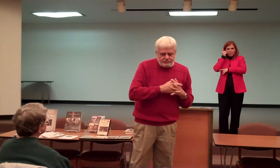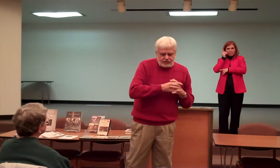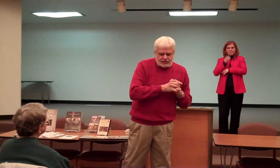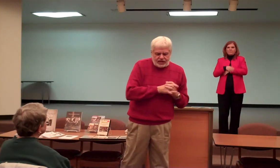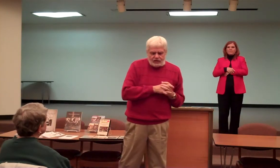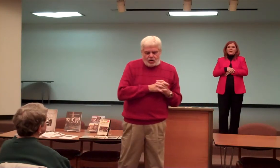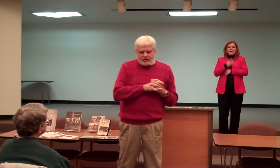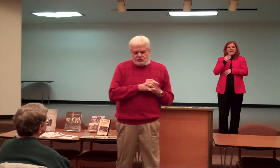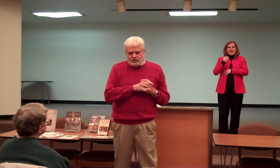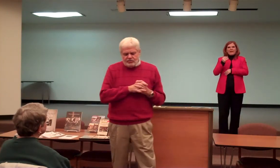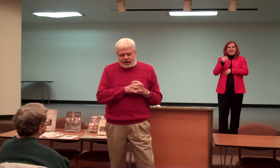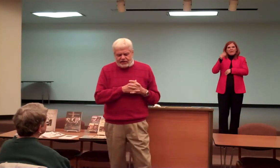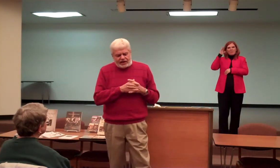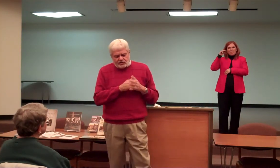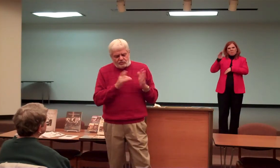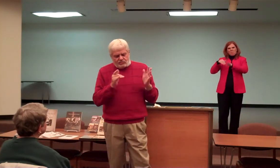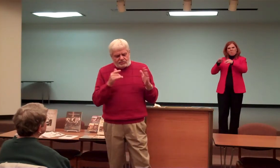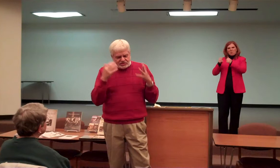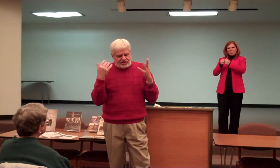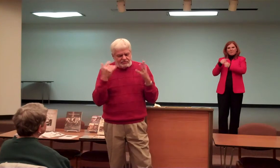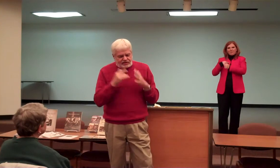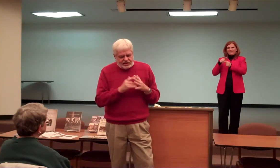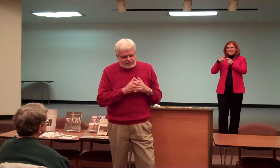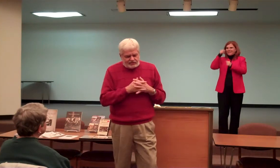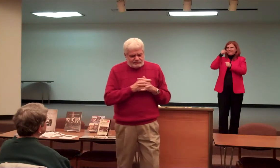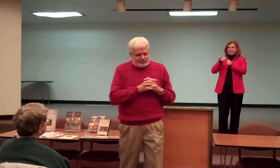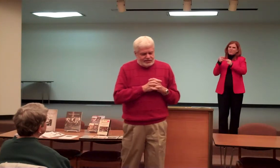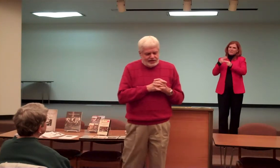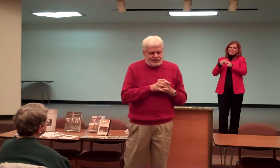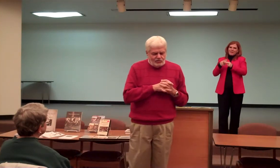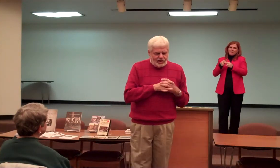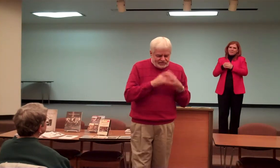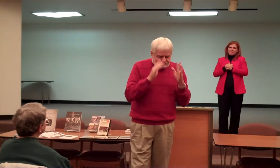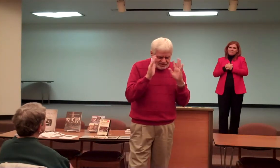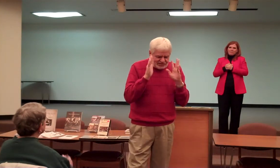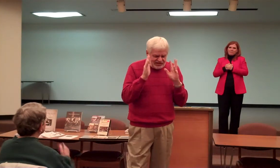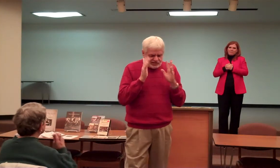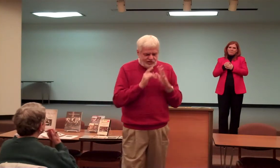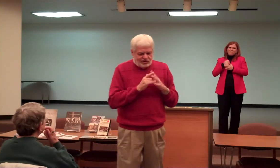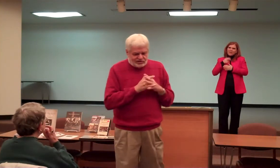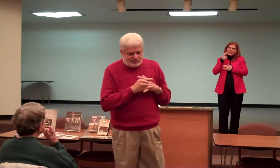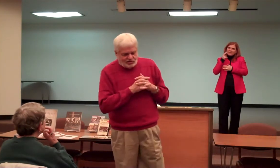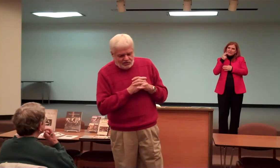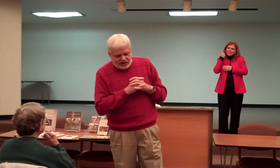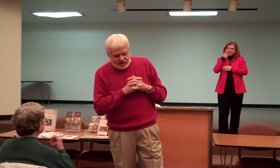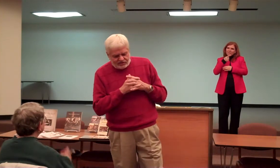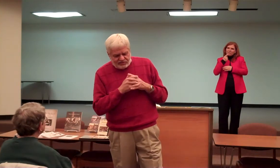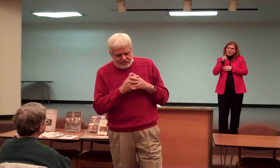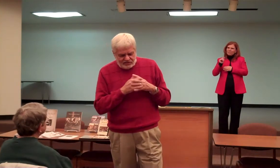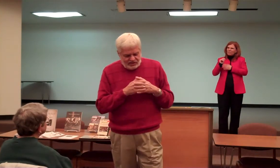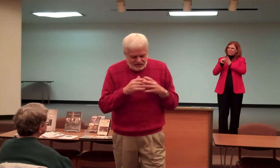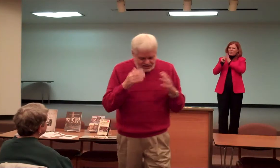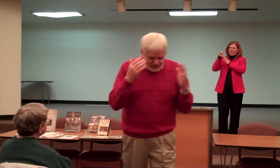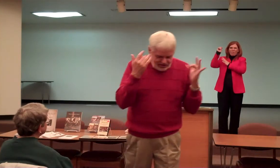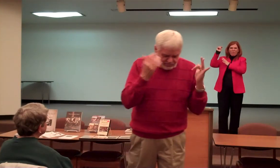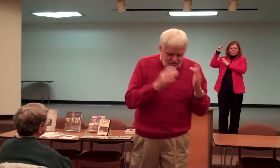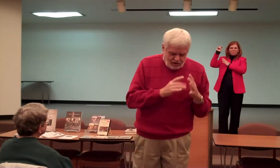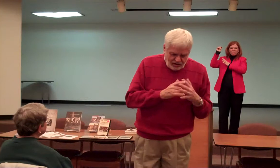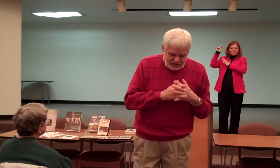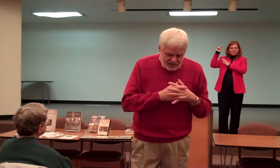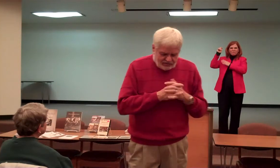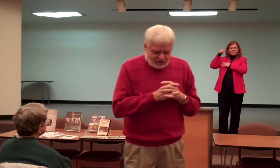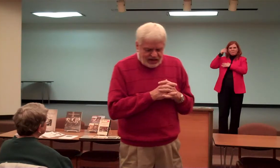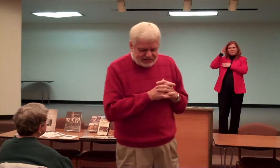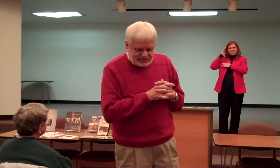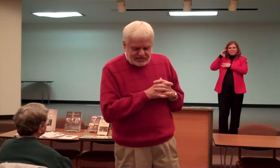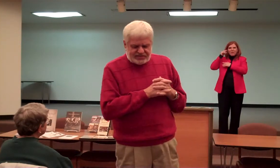a guy walking with me, I don't remember his name, I know I can see his looks, tall guy, thinny,